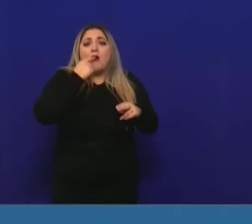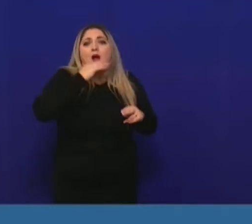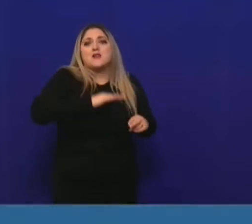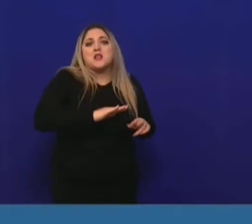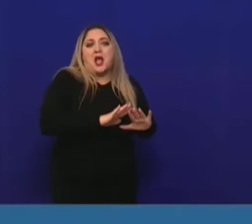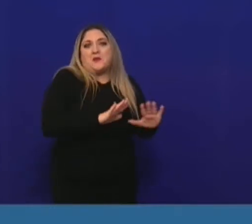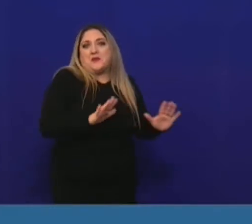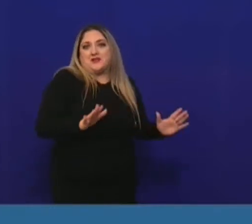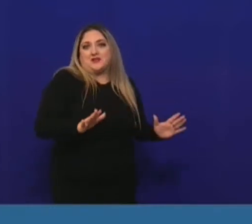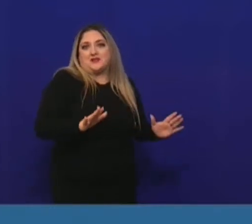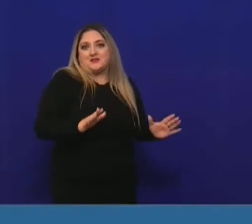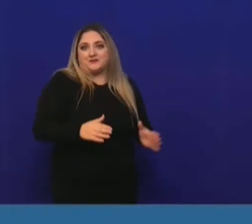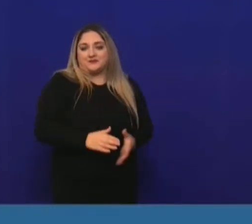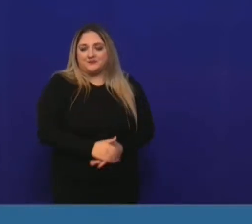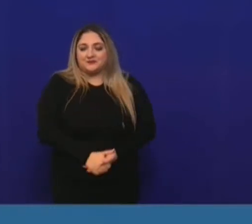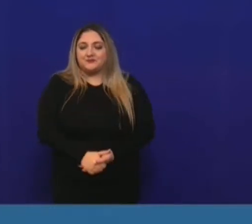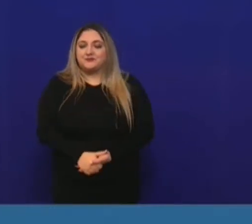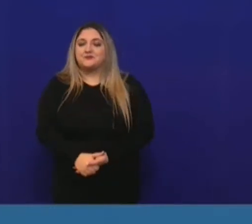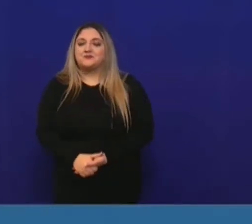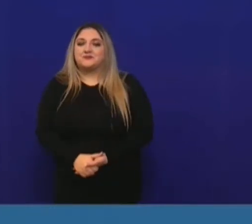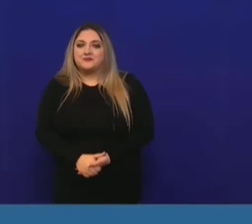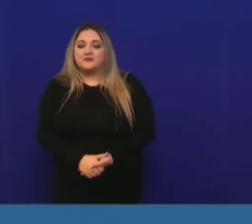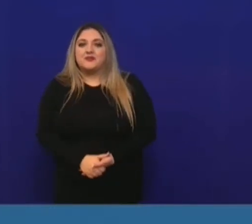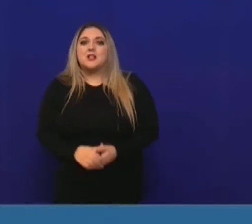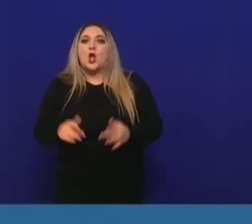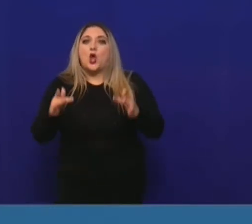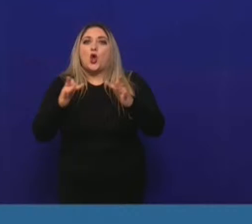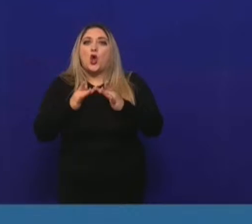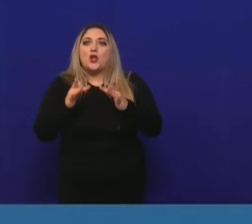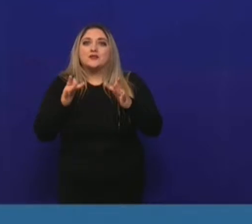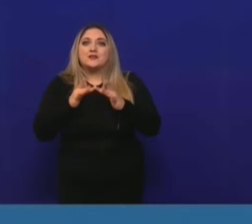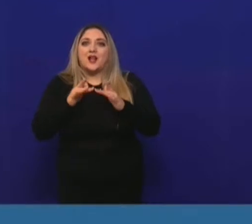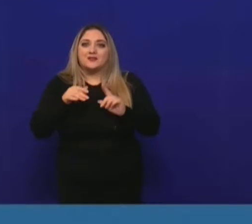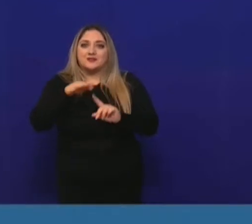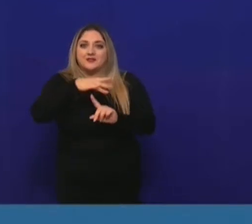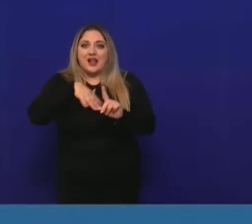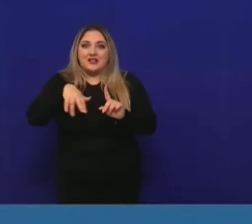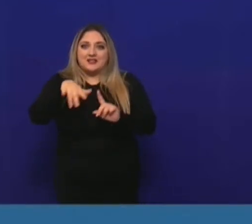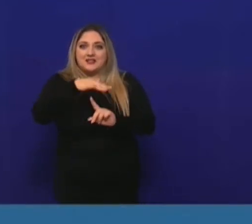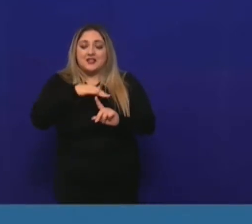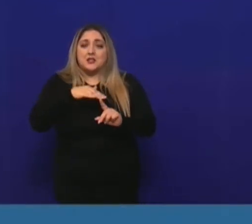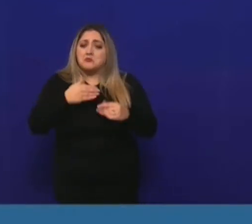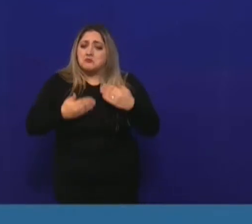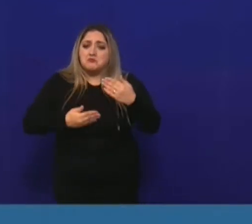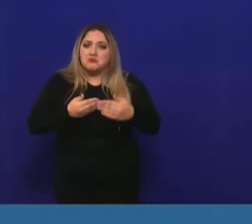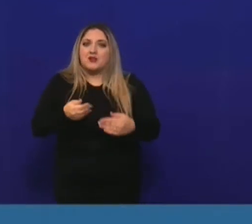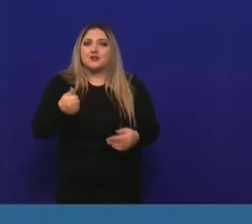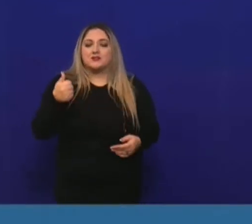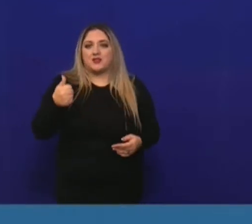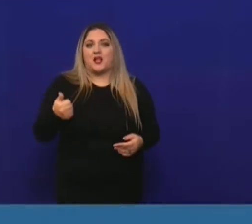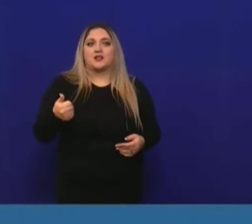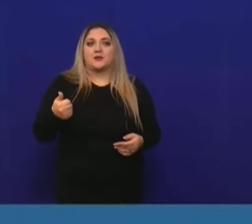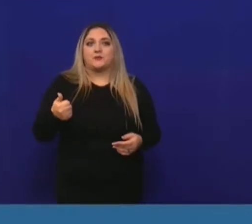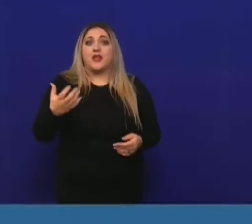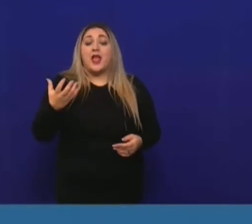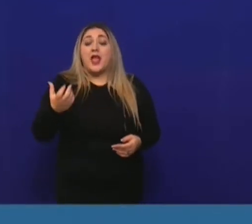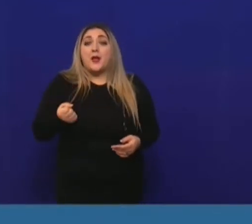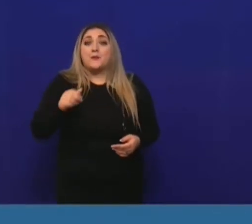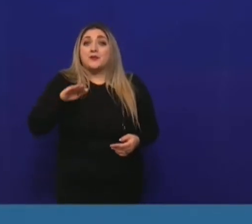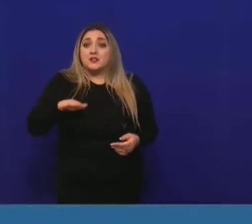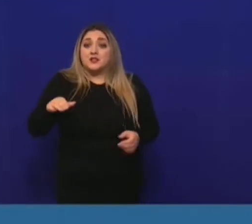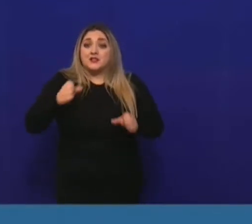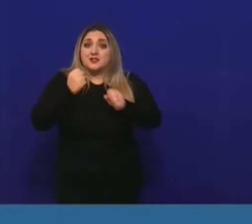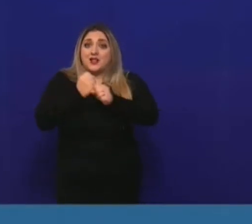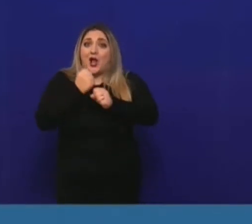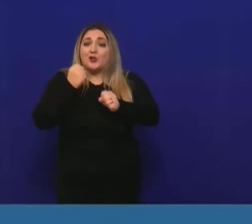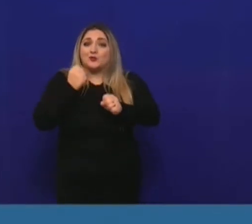tiddeċidi lil min ittija. Fuq contact tracing, sejrin tajjeb, infatti għanna nis li għaddin jaħdmu